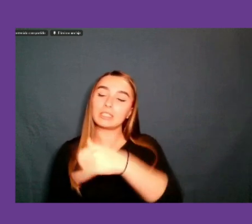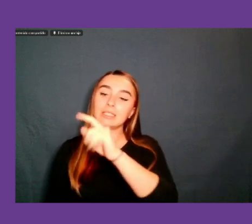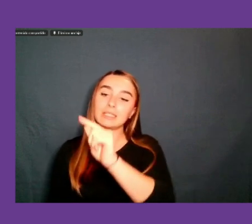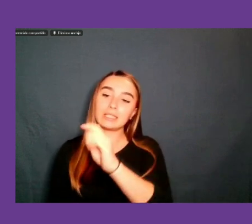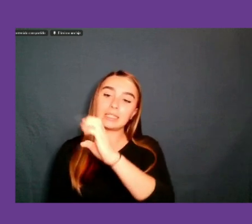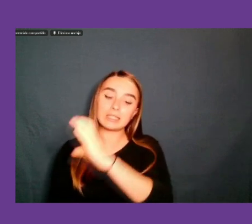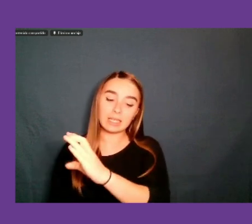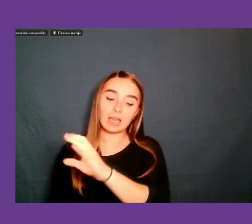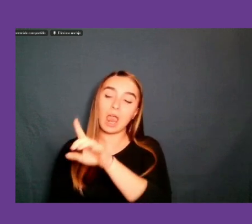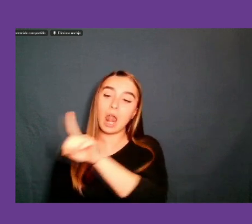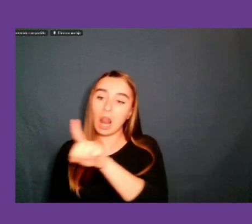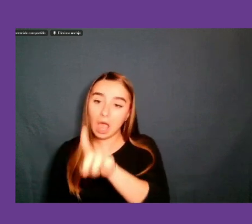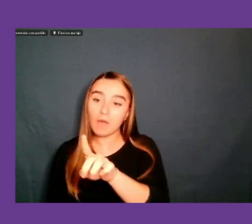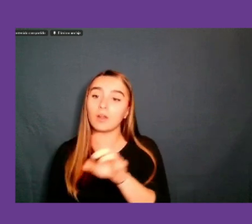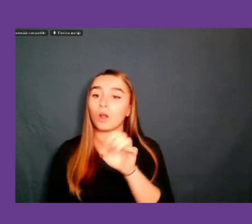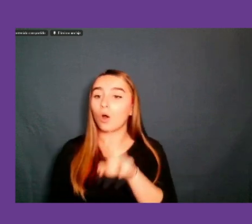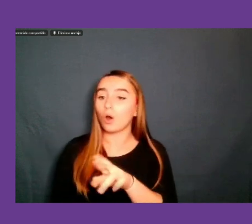or GTB?